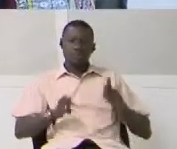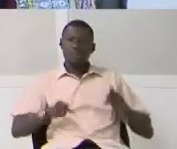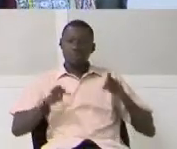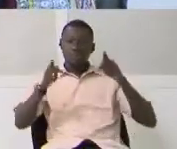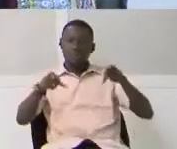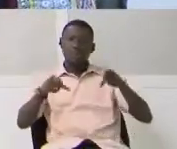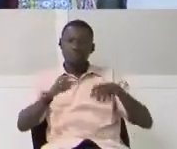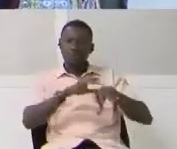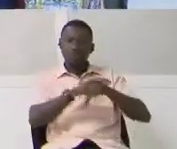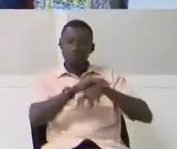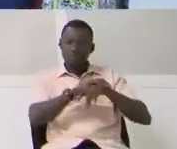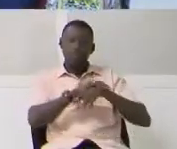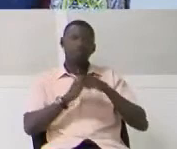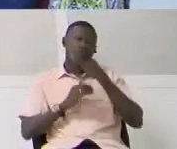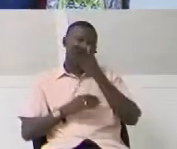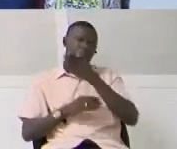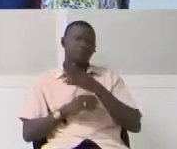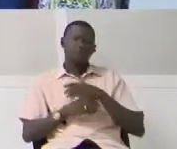Kerewan.